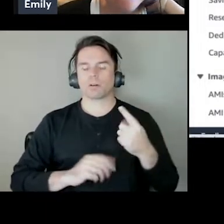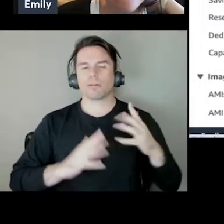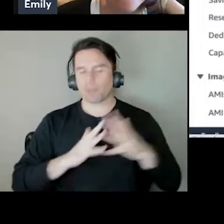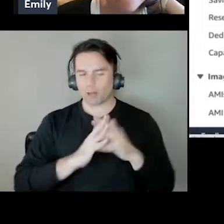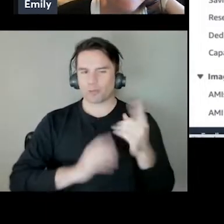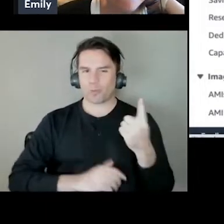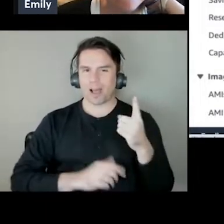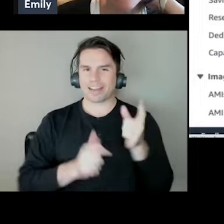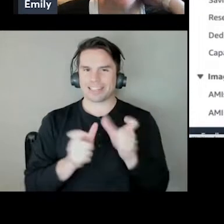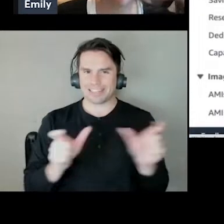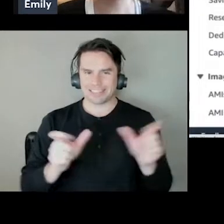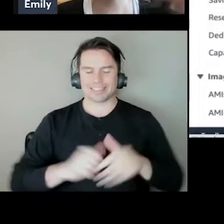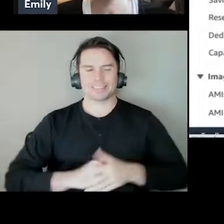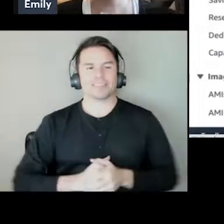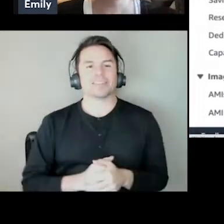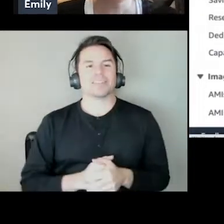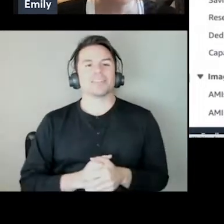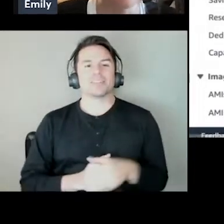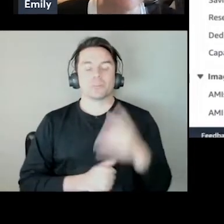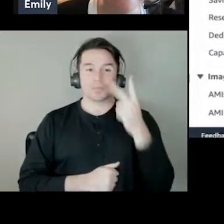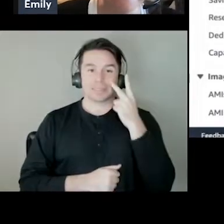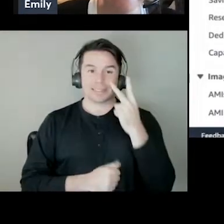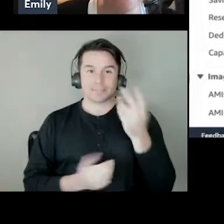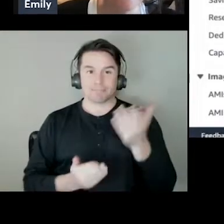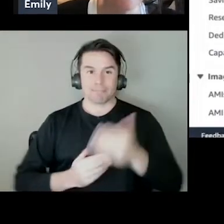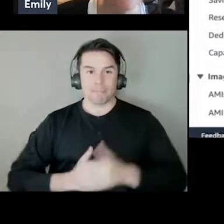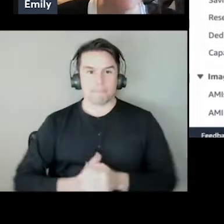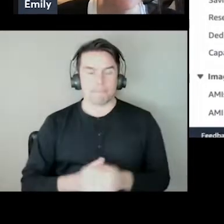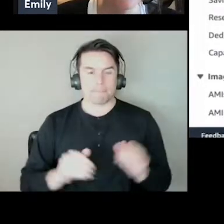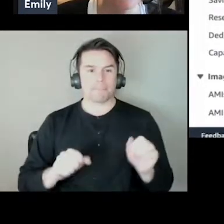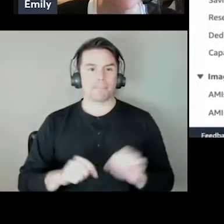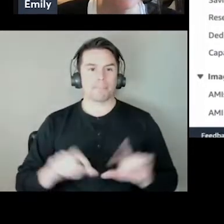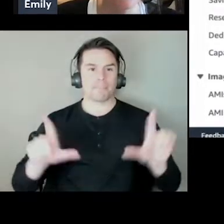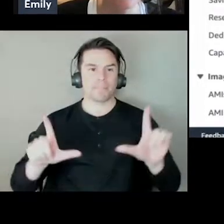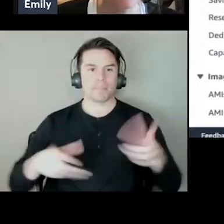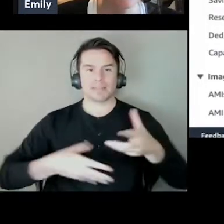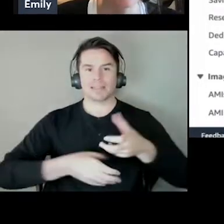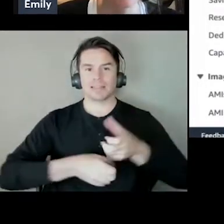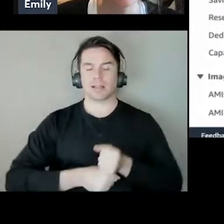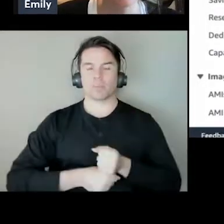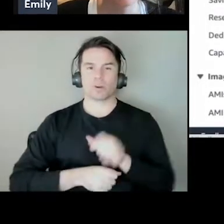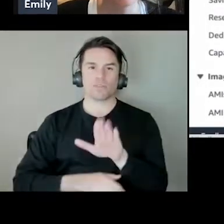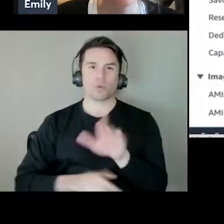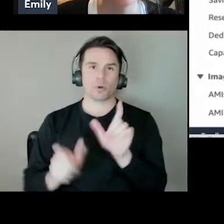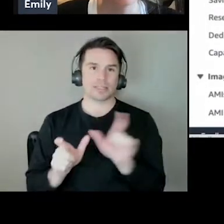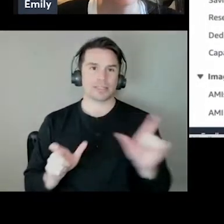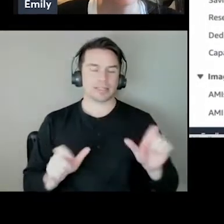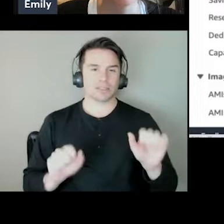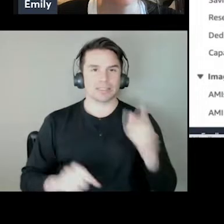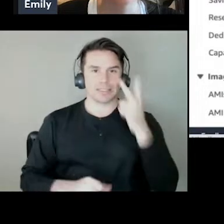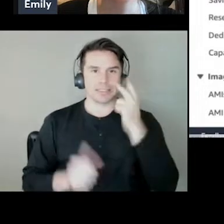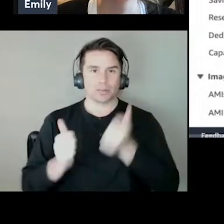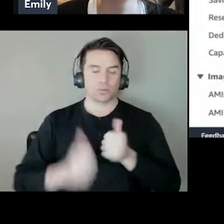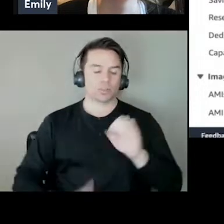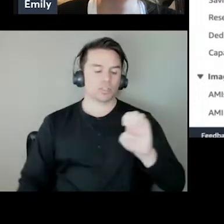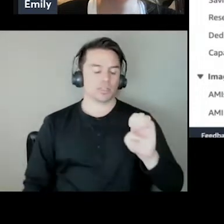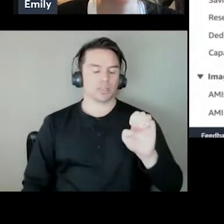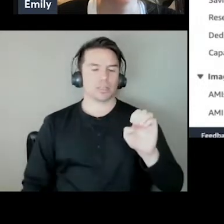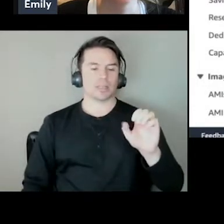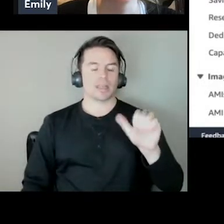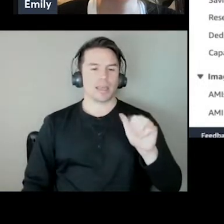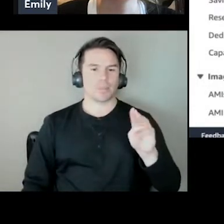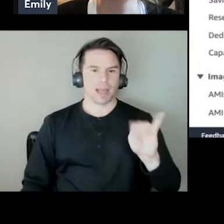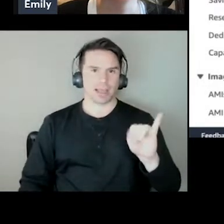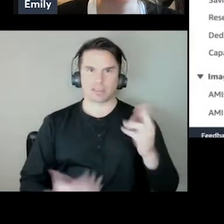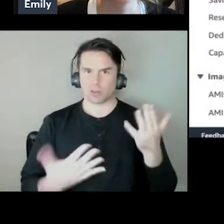is, right? So if you go to the summary of this instance, you can see what AMI that has been used. Let me open